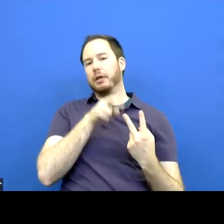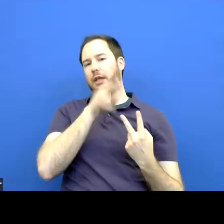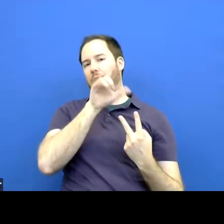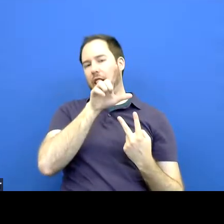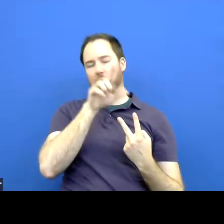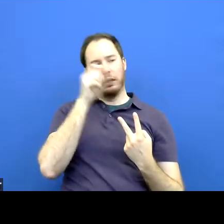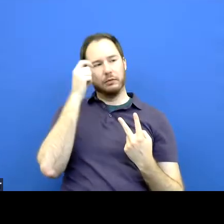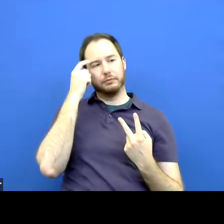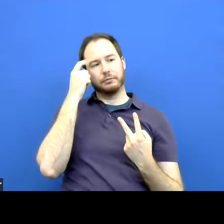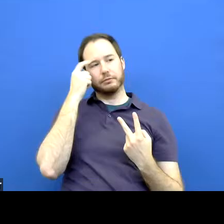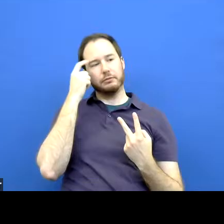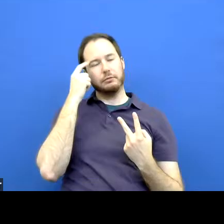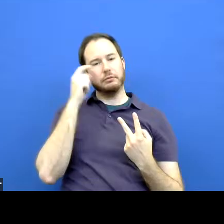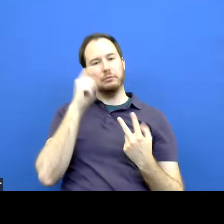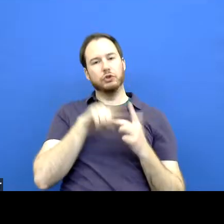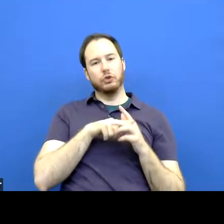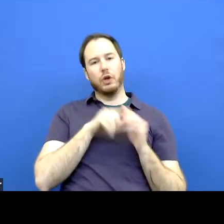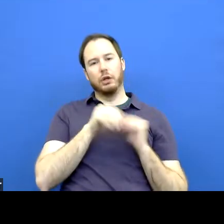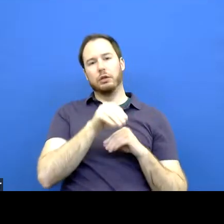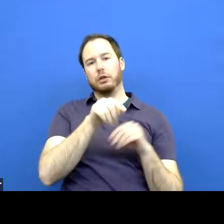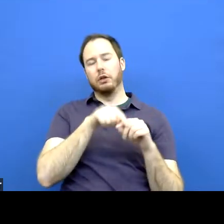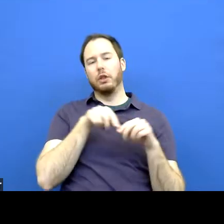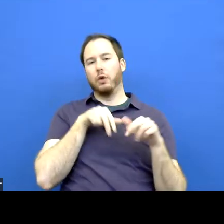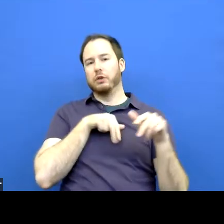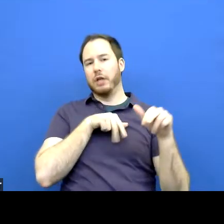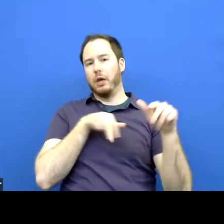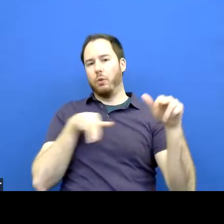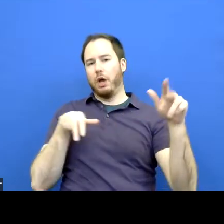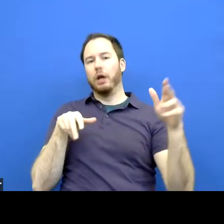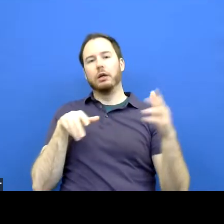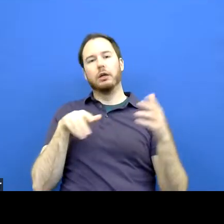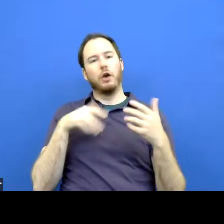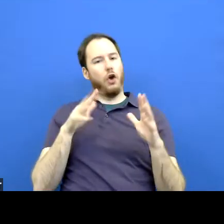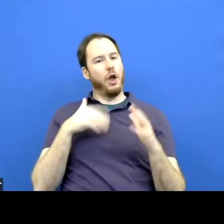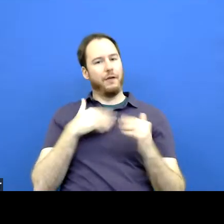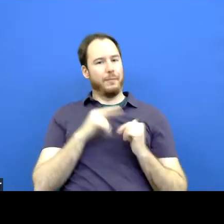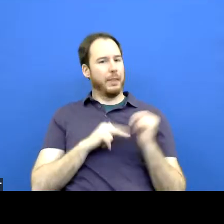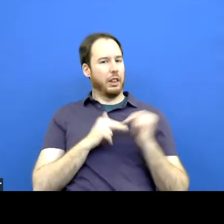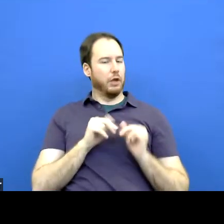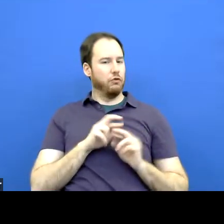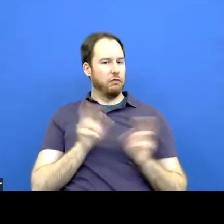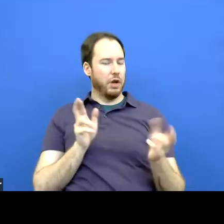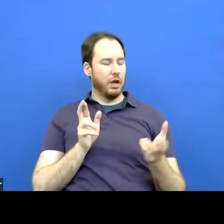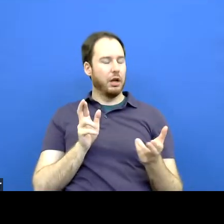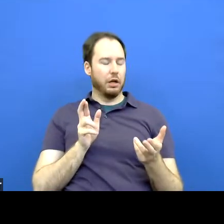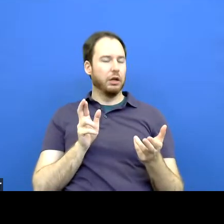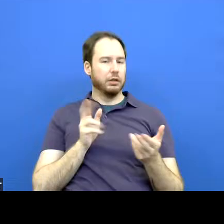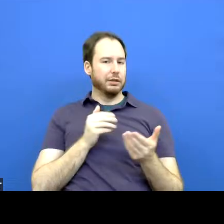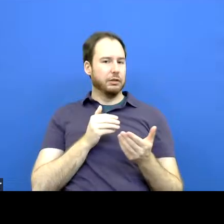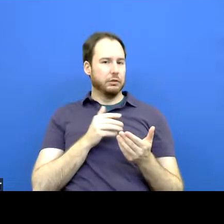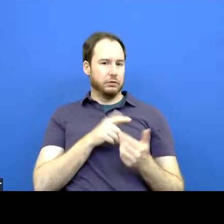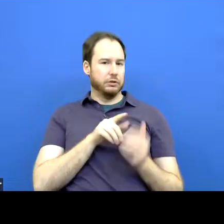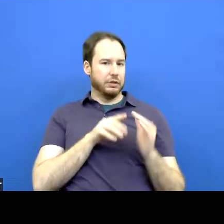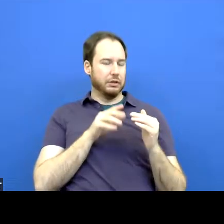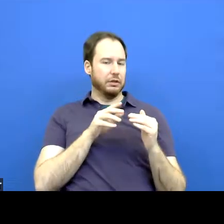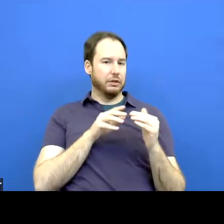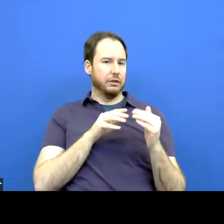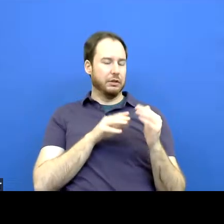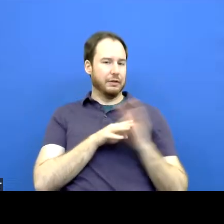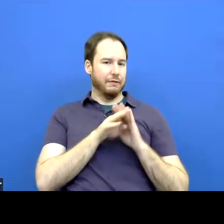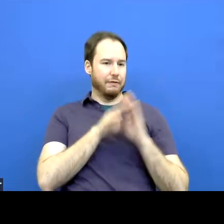hill, starting to go in. There was already all the stuff built by the developers that we had put